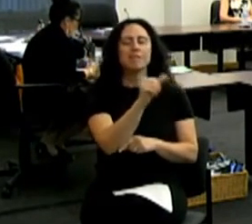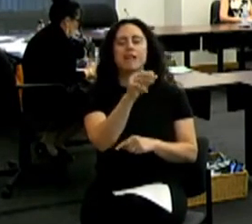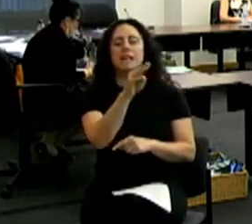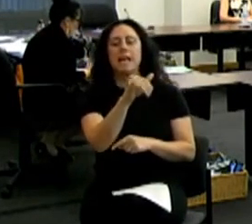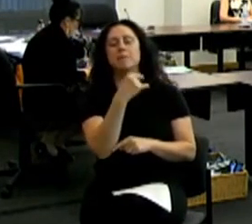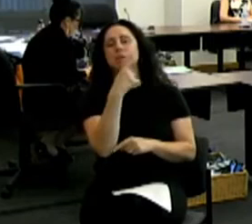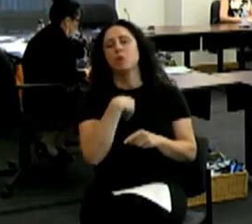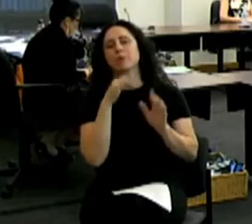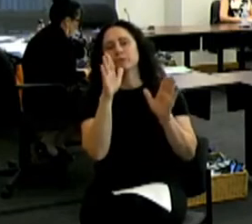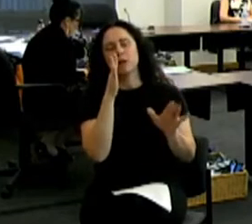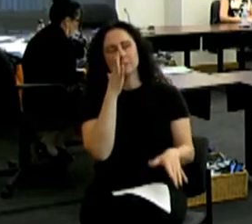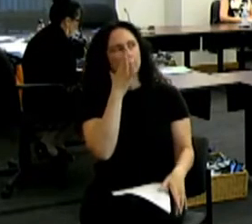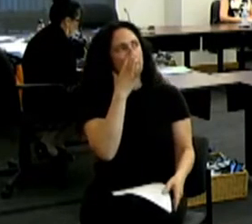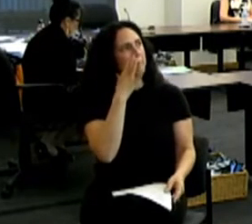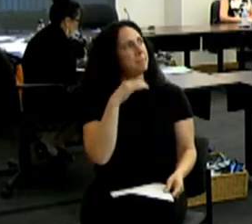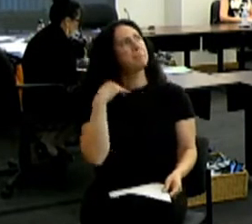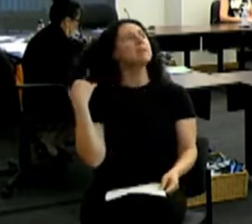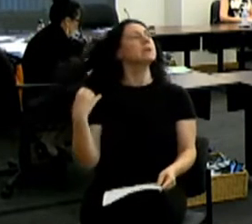cool.